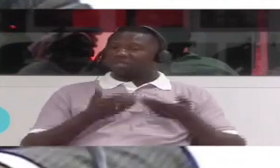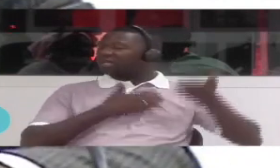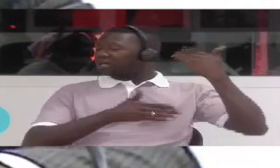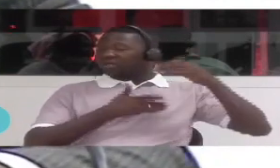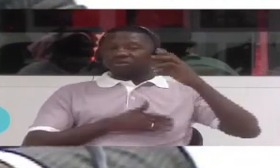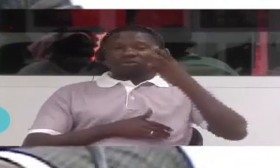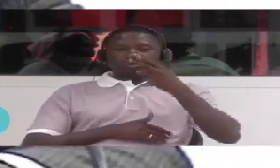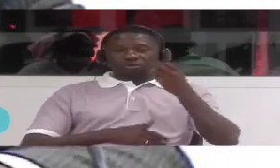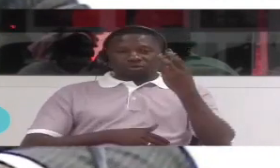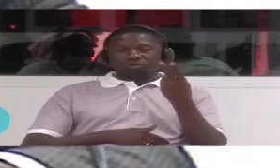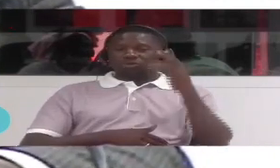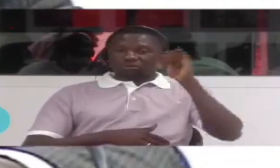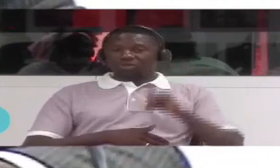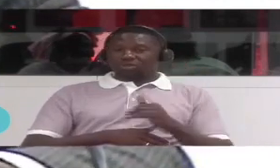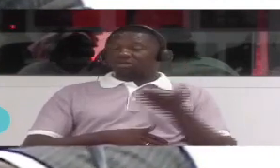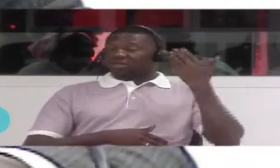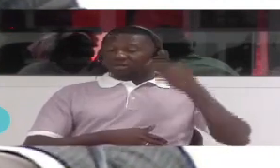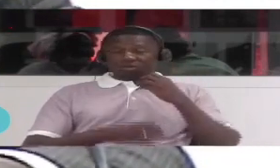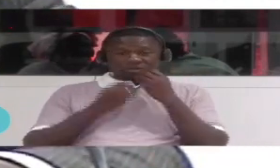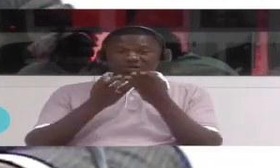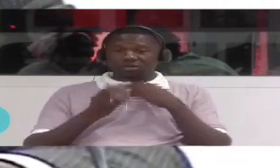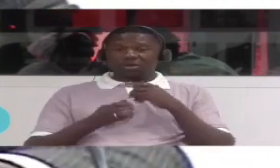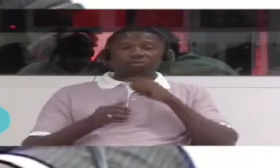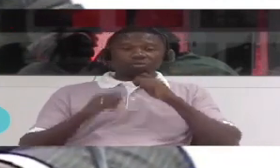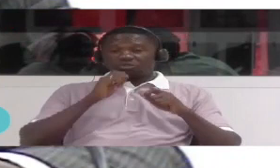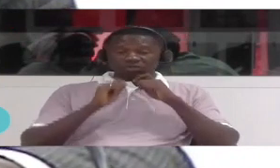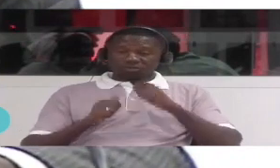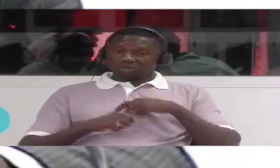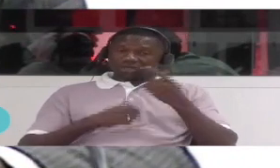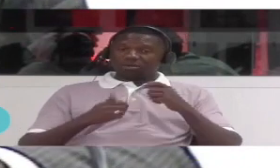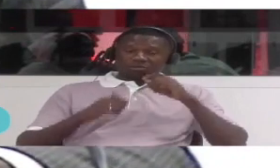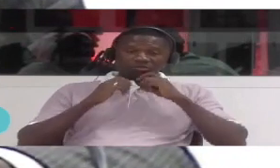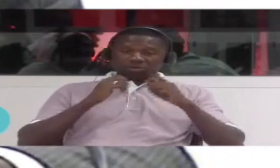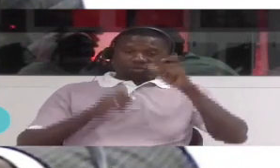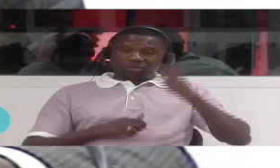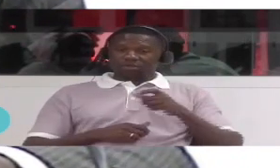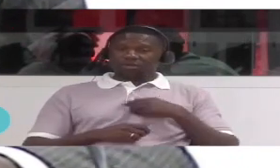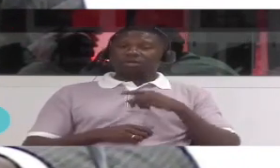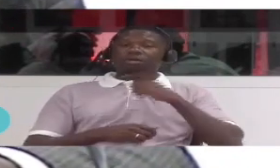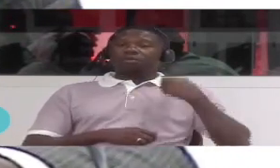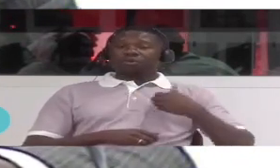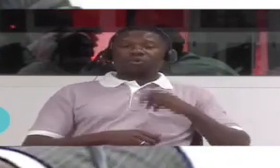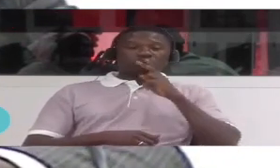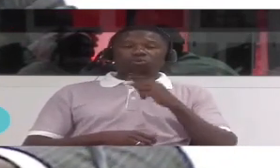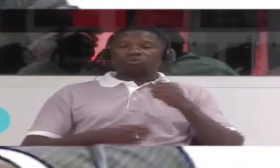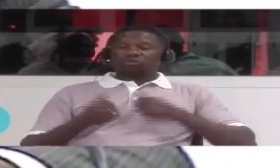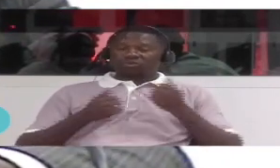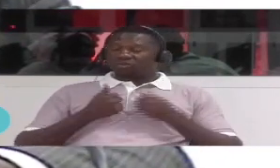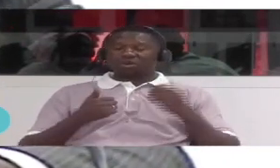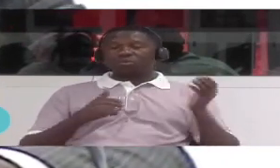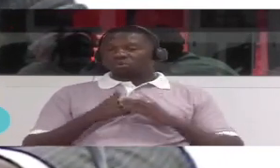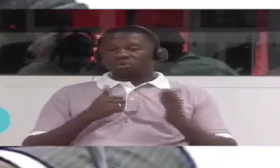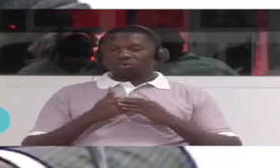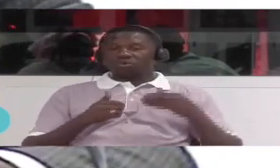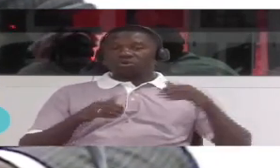our profession and professionals were the people who suffered the most under Jammeh. Because apparently,